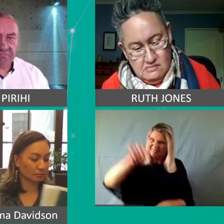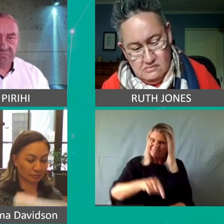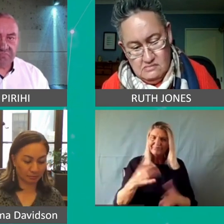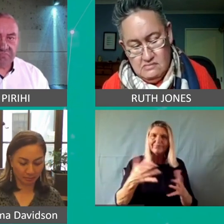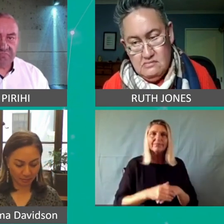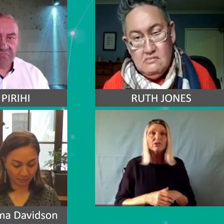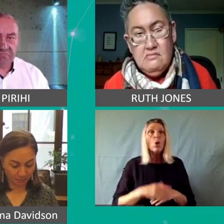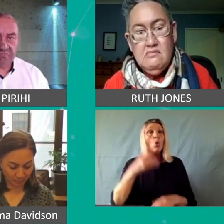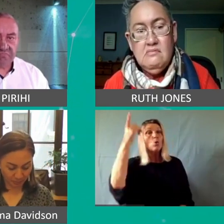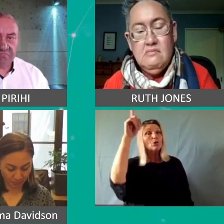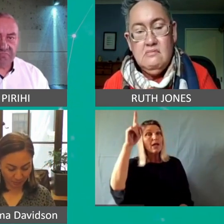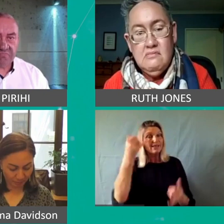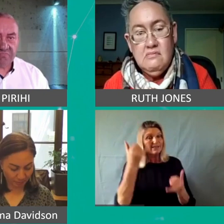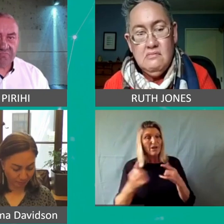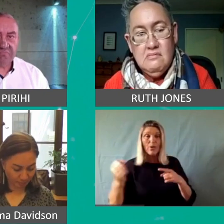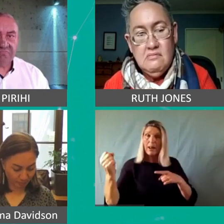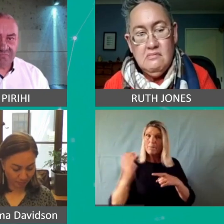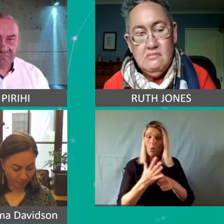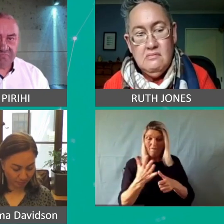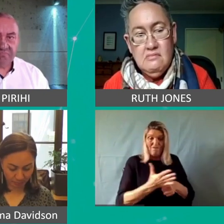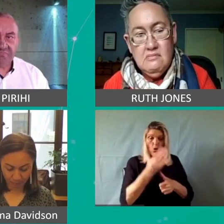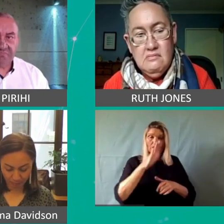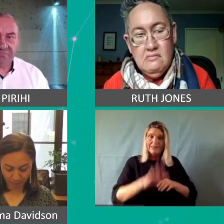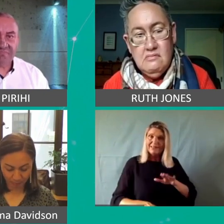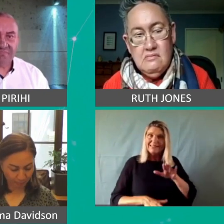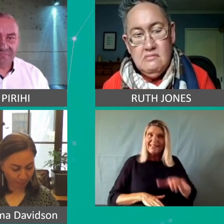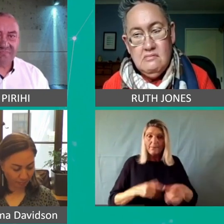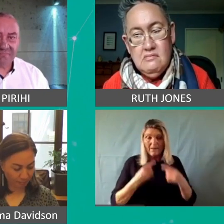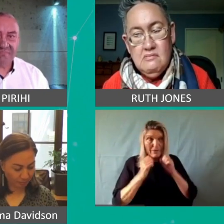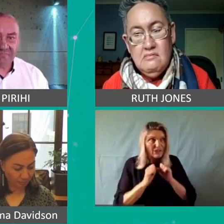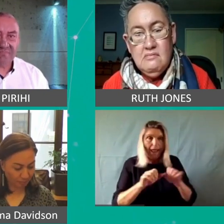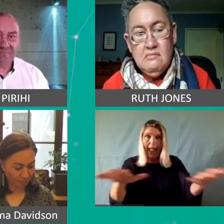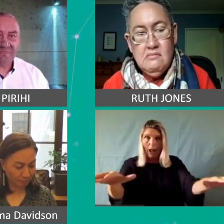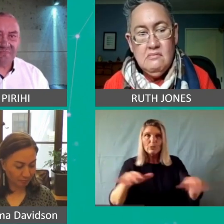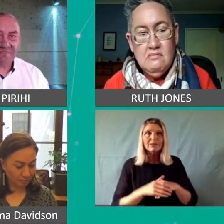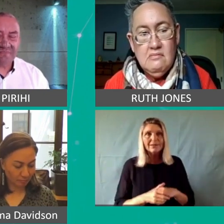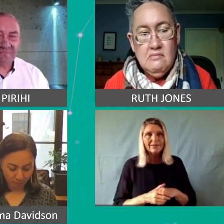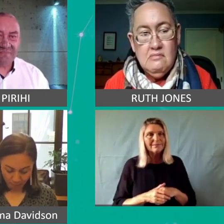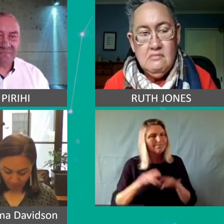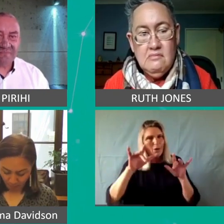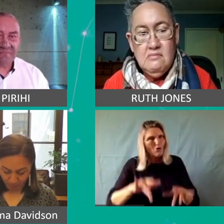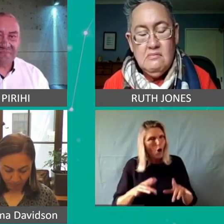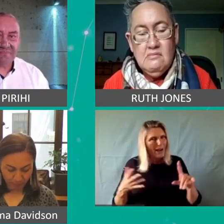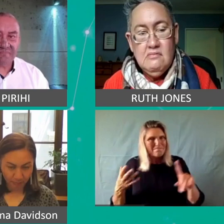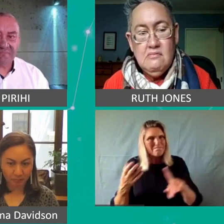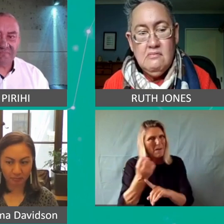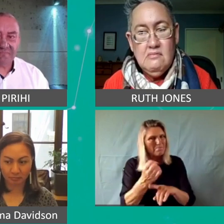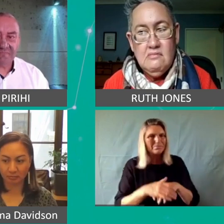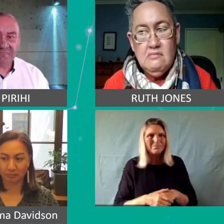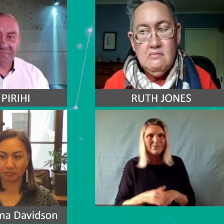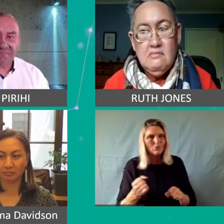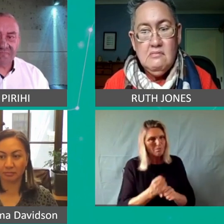really important initial step in getting this information out, but we have a long way to go to make sure that